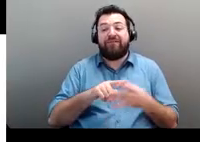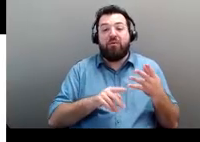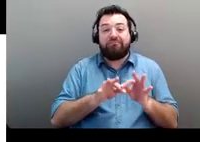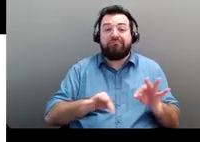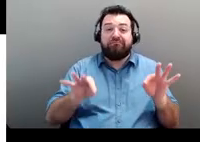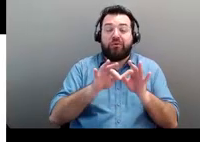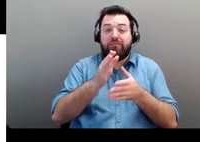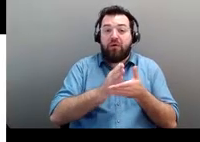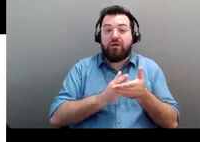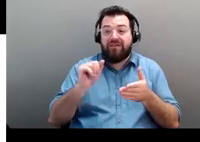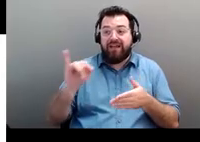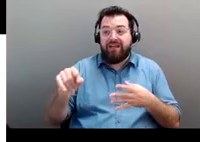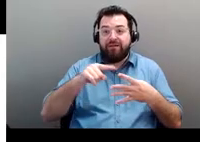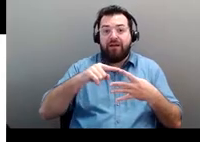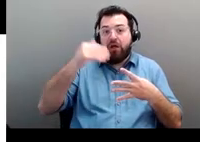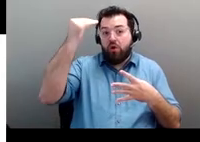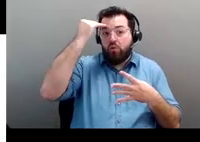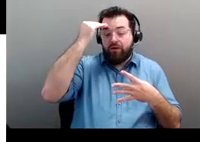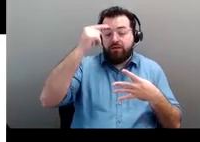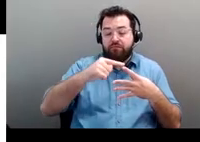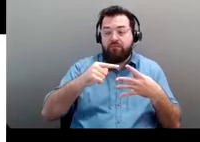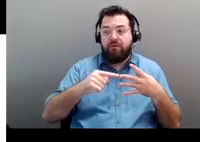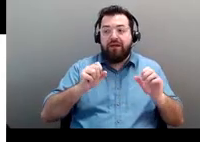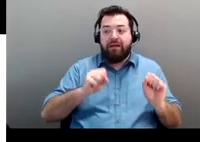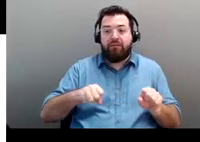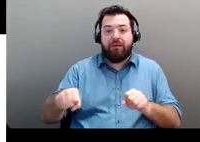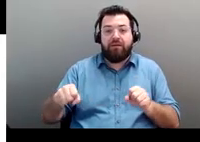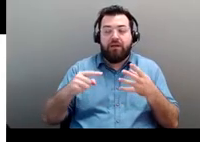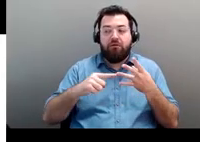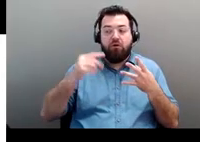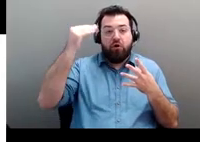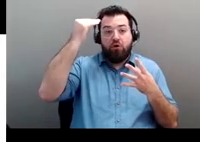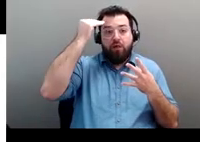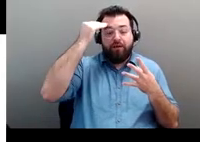awareness, capability, knowledge, and critical thinking.